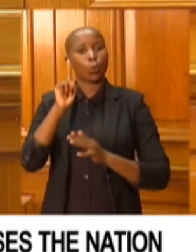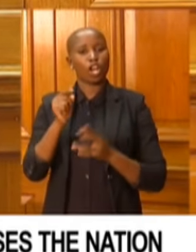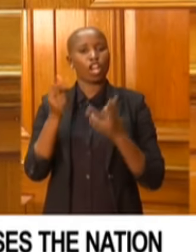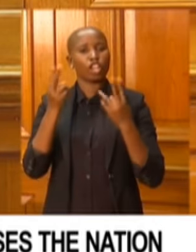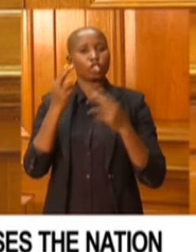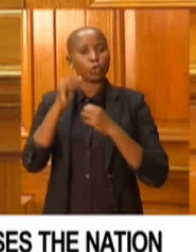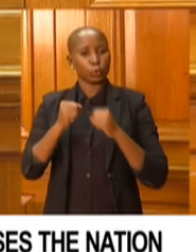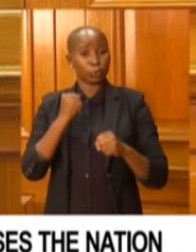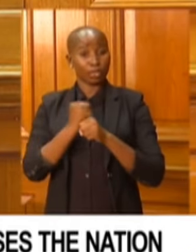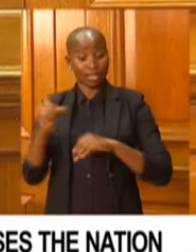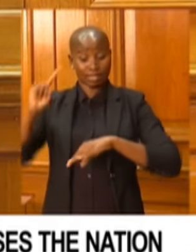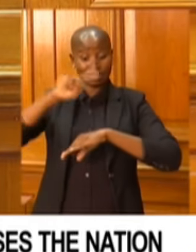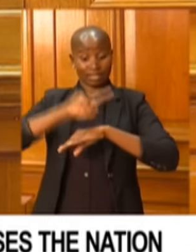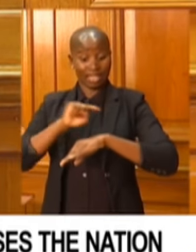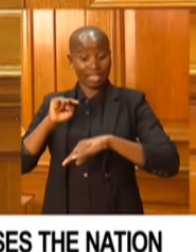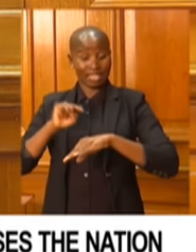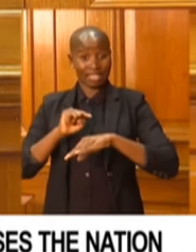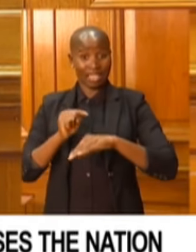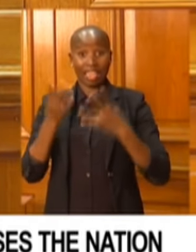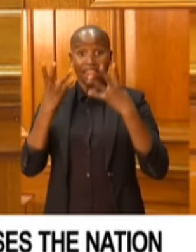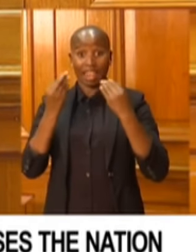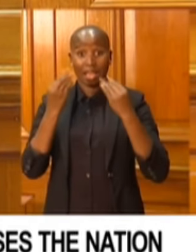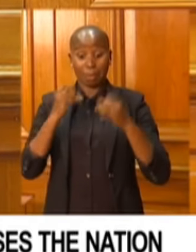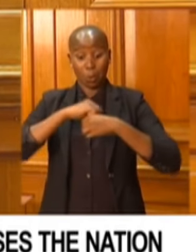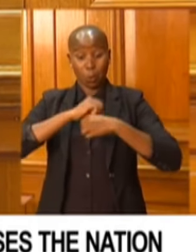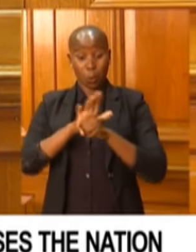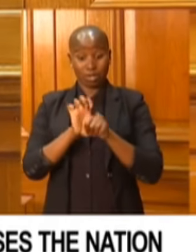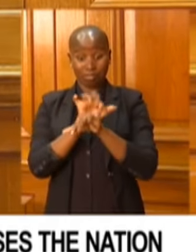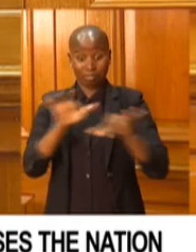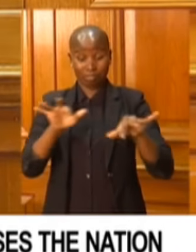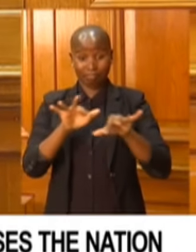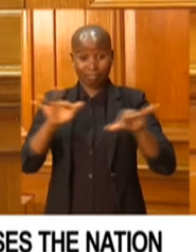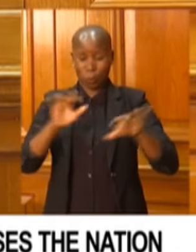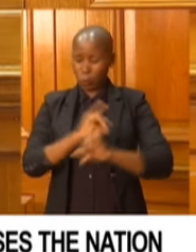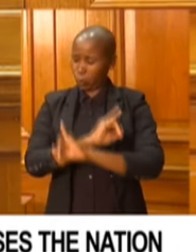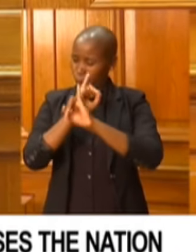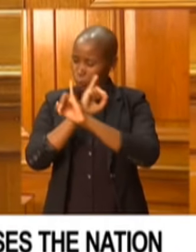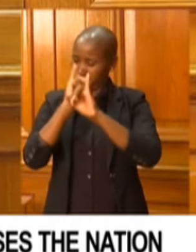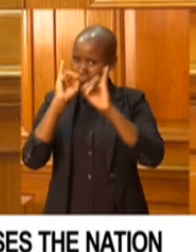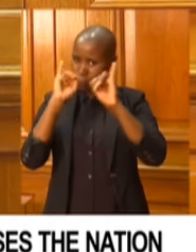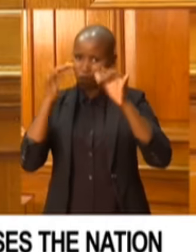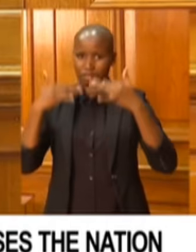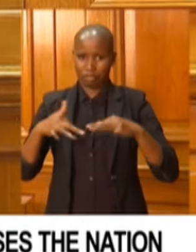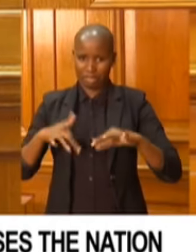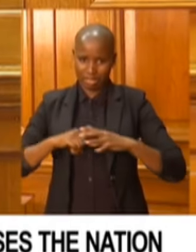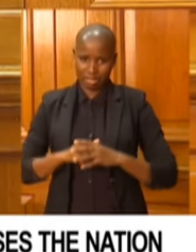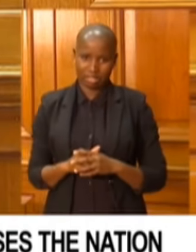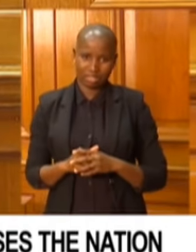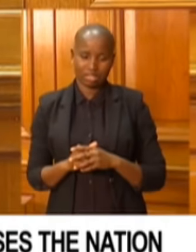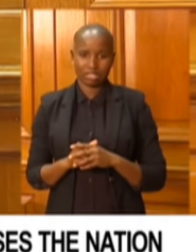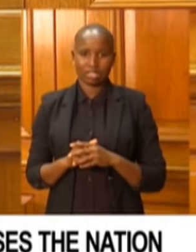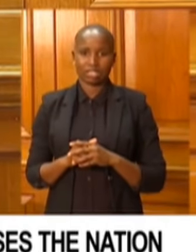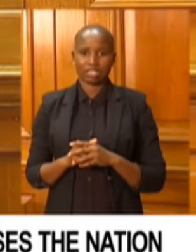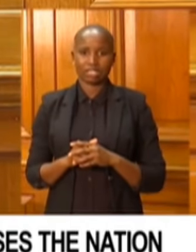190,000 new coronavirus infections. The country has recorded more